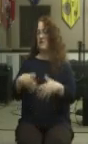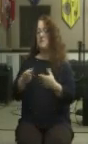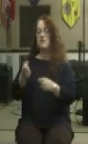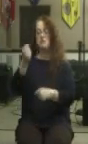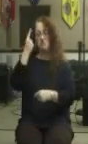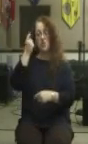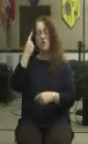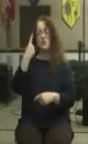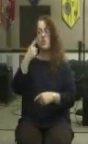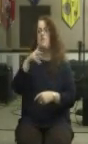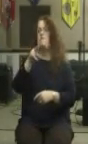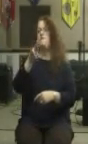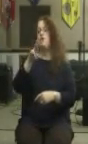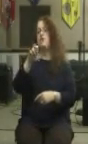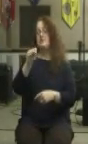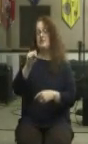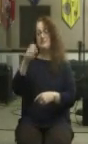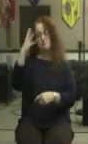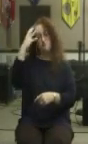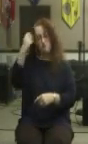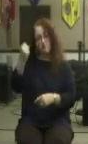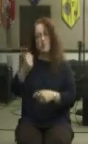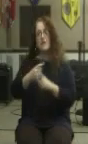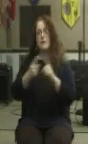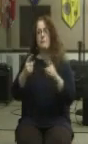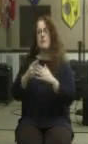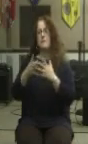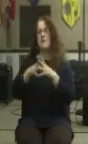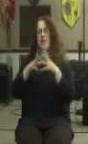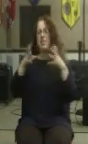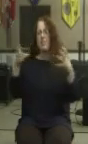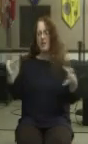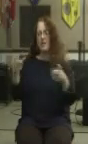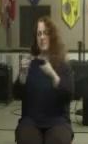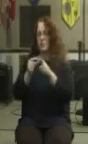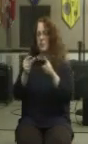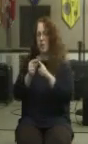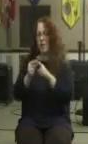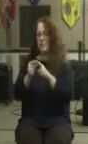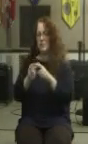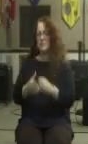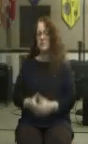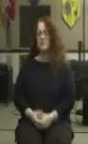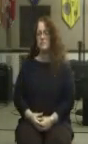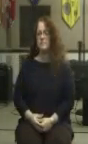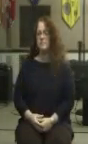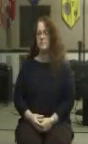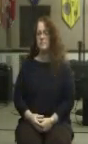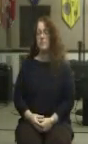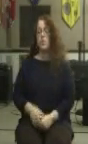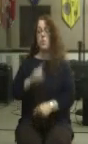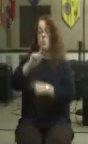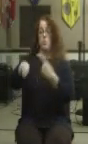You can grab hold of verses and have them memorized, and it'd still be just a whole bunch of words.